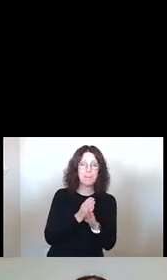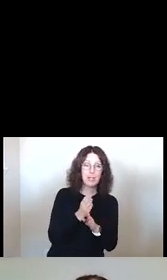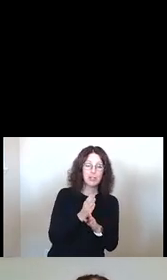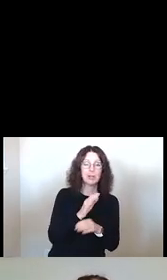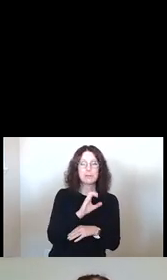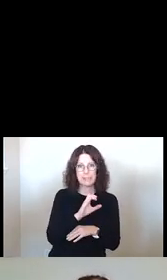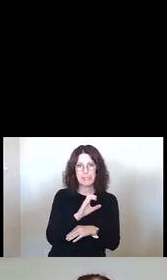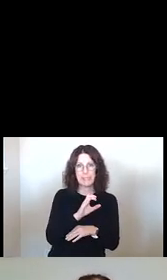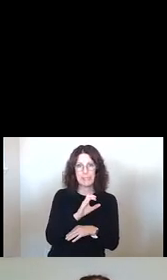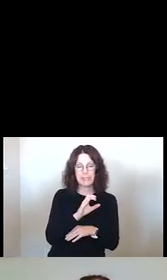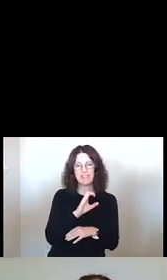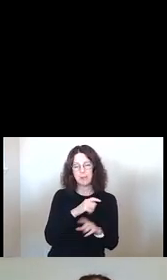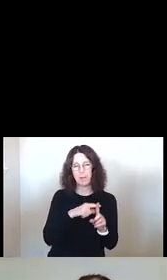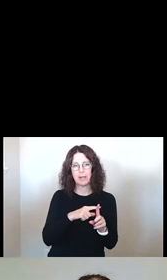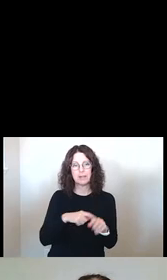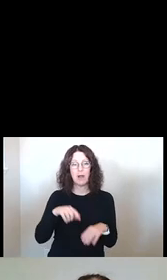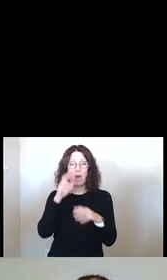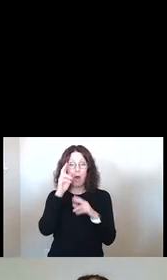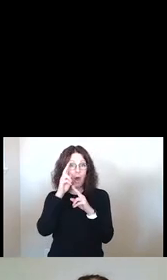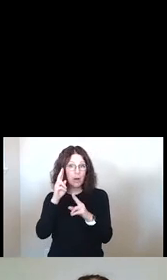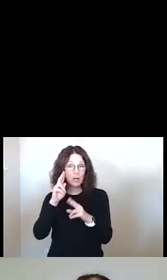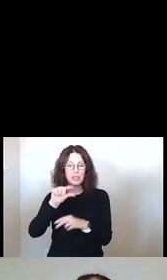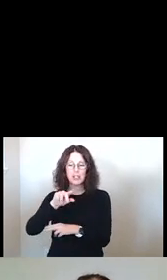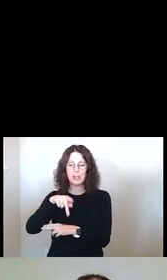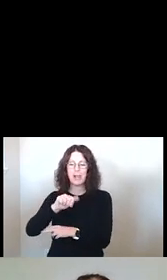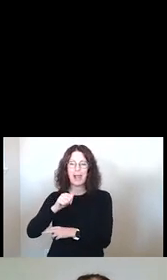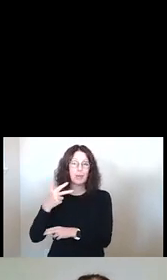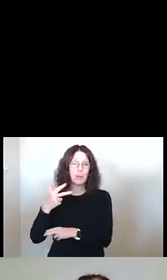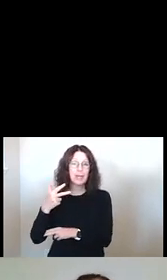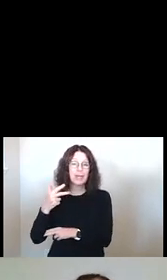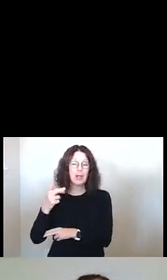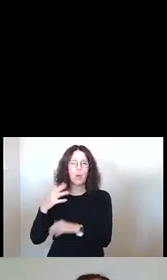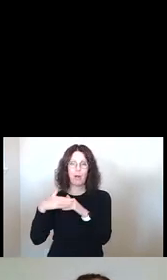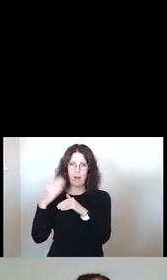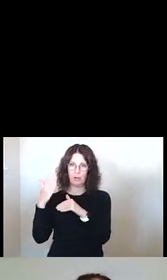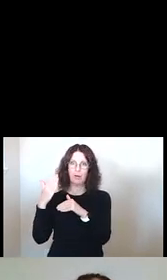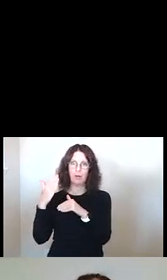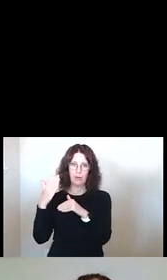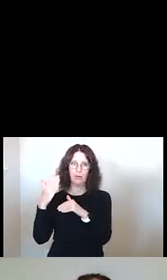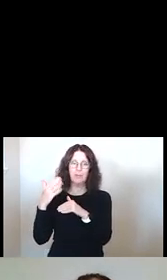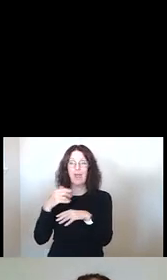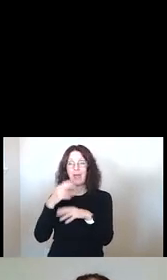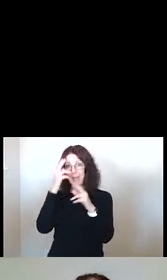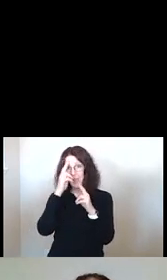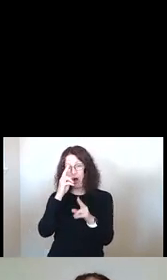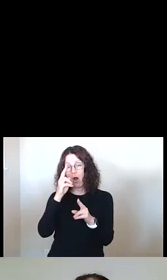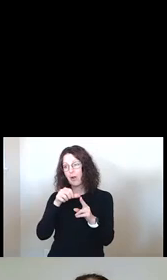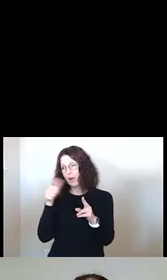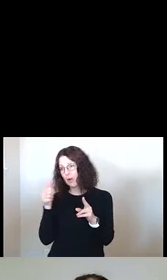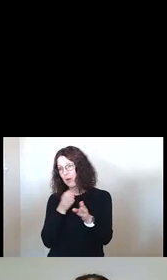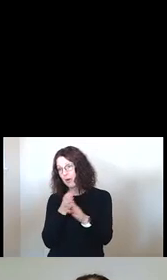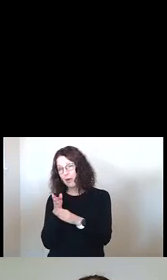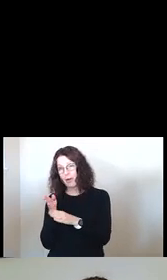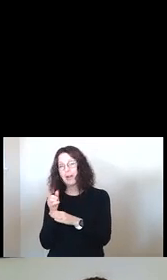a GPA of 3 or higher, and higher grades in the honors subfields. So you